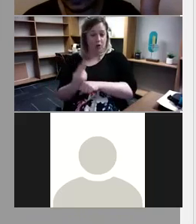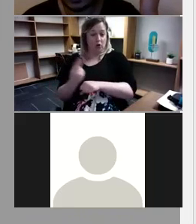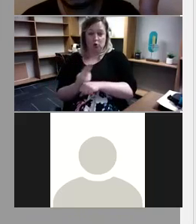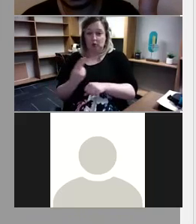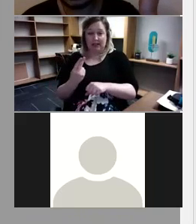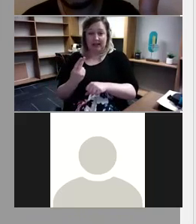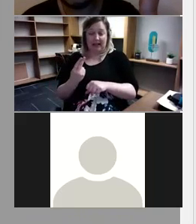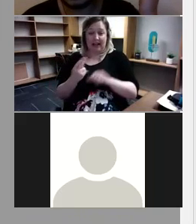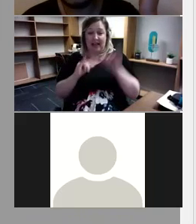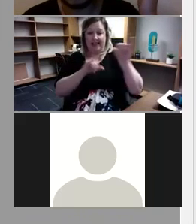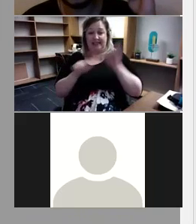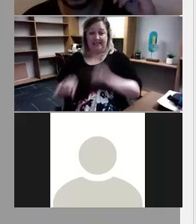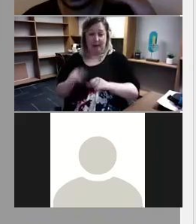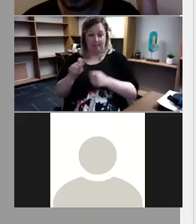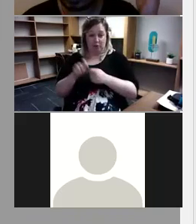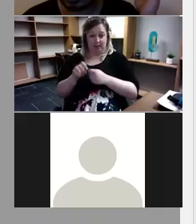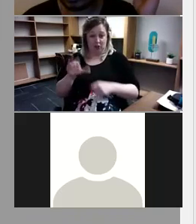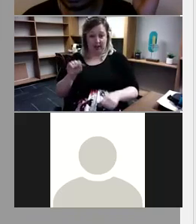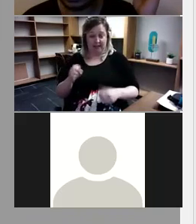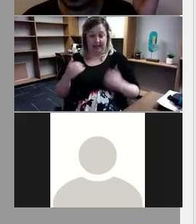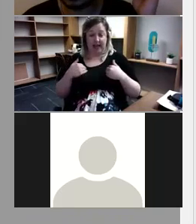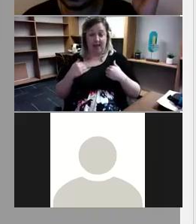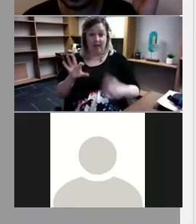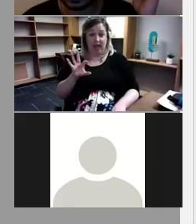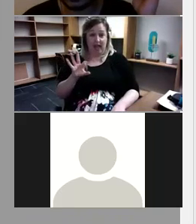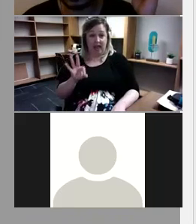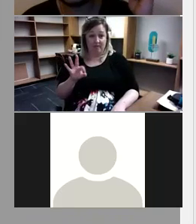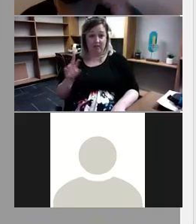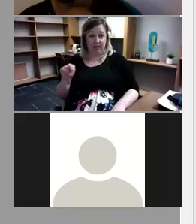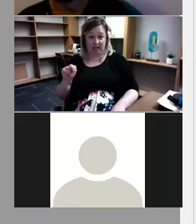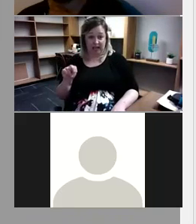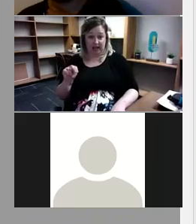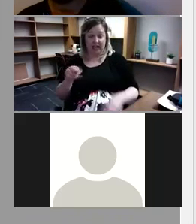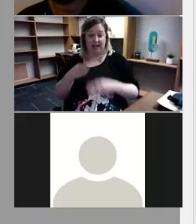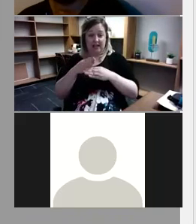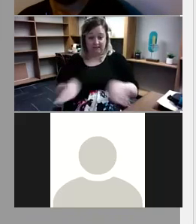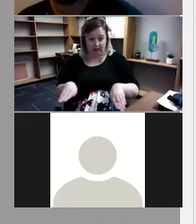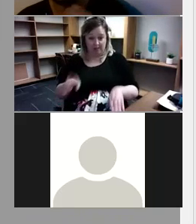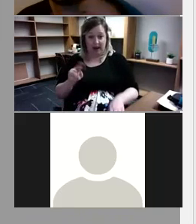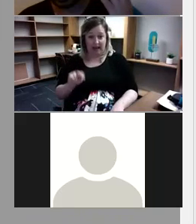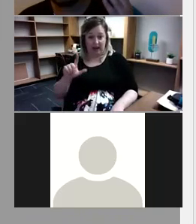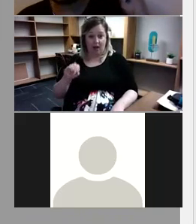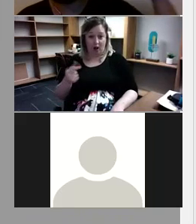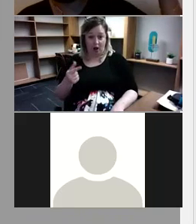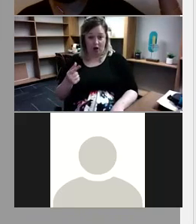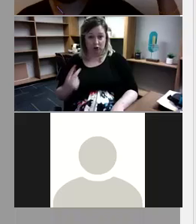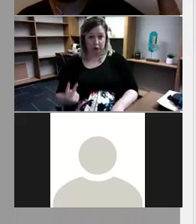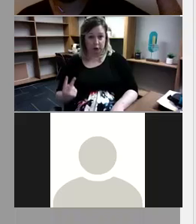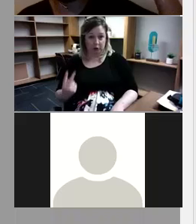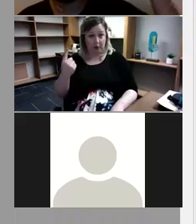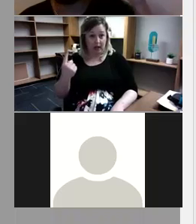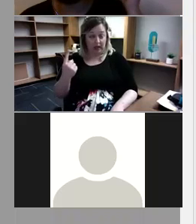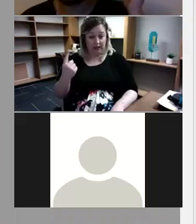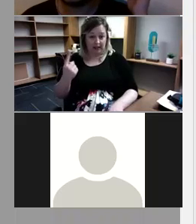case here, we have f of n divided by n log base 2, 1, or essentially 1. So essentially